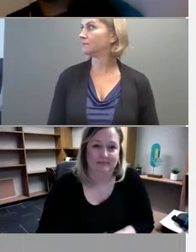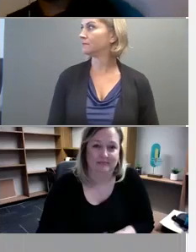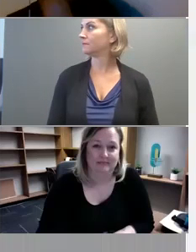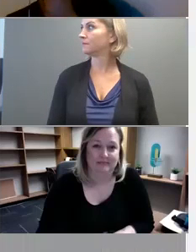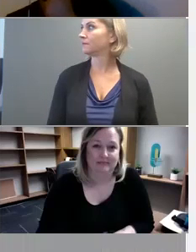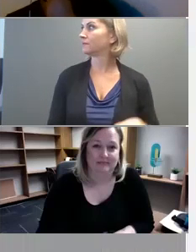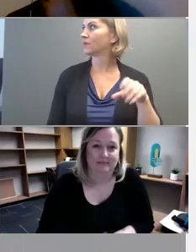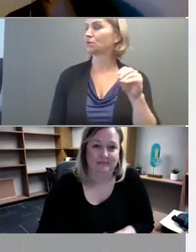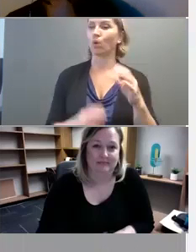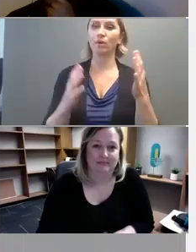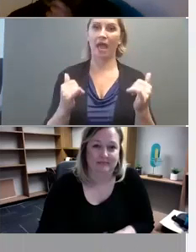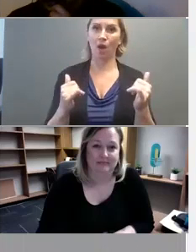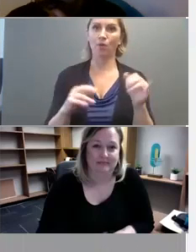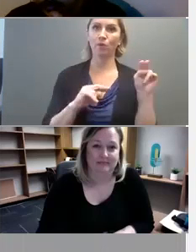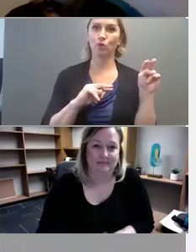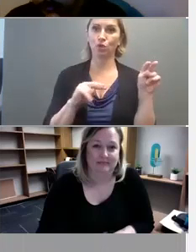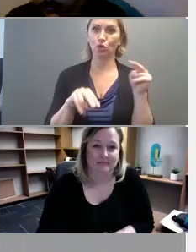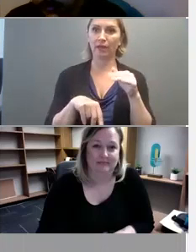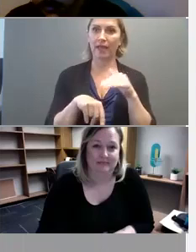So now let's look at,